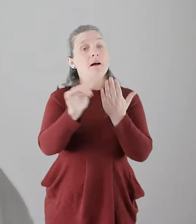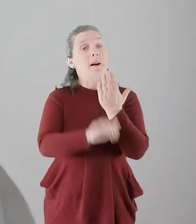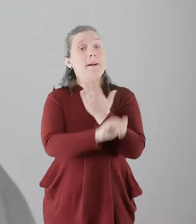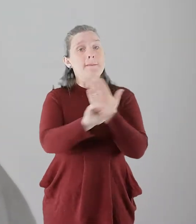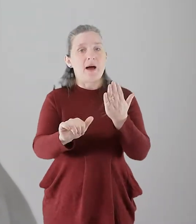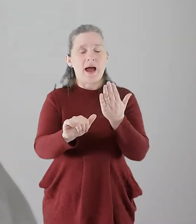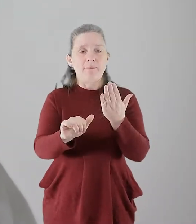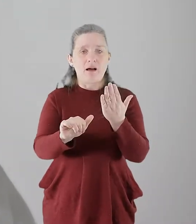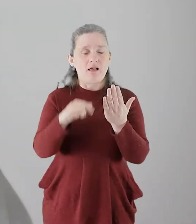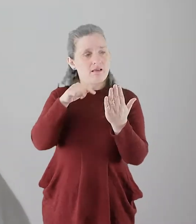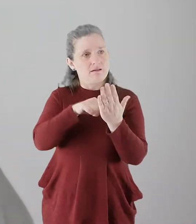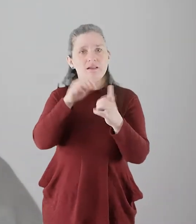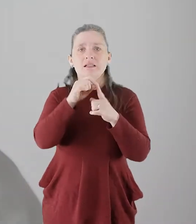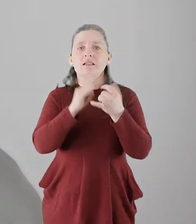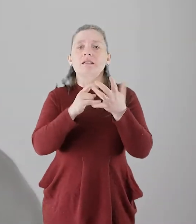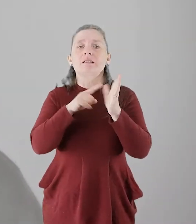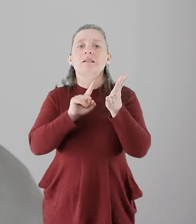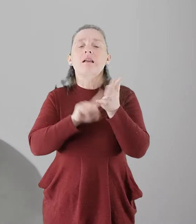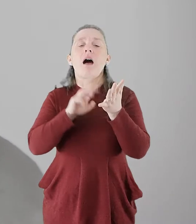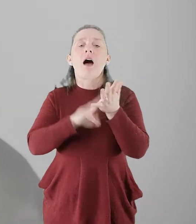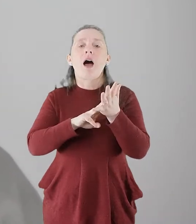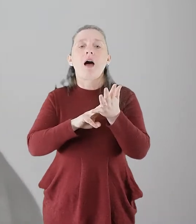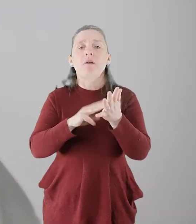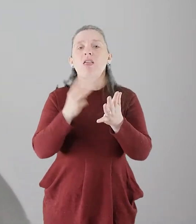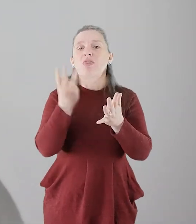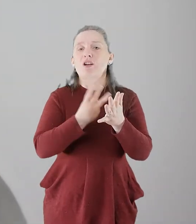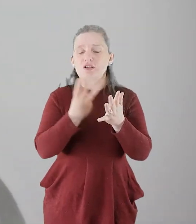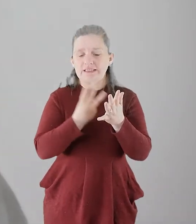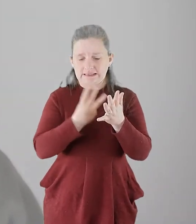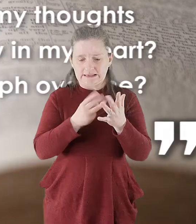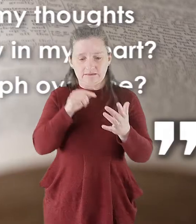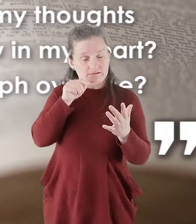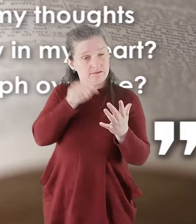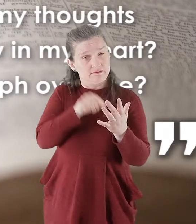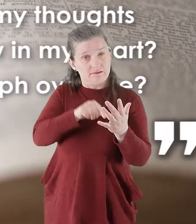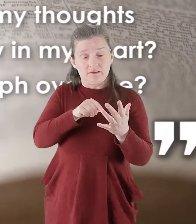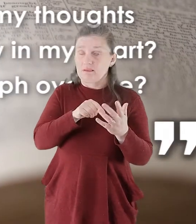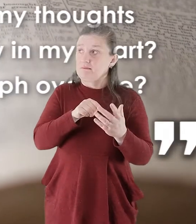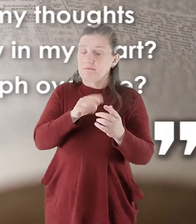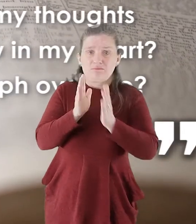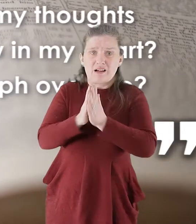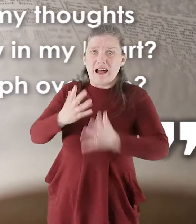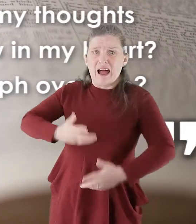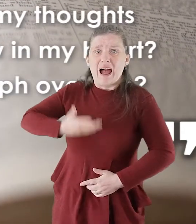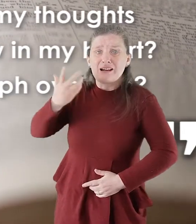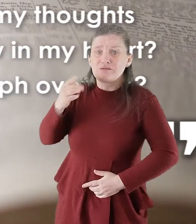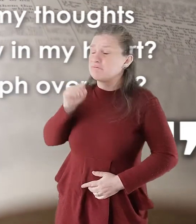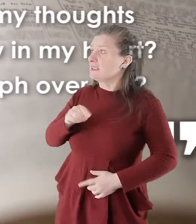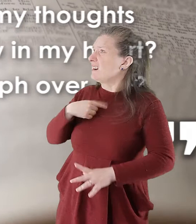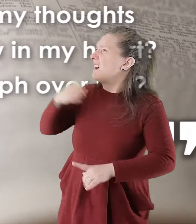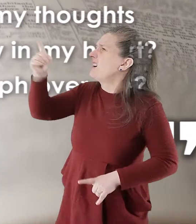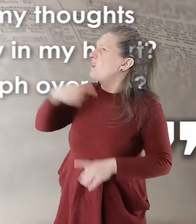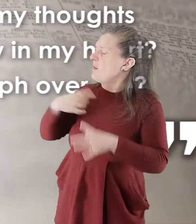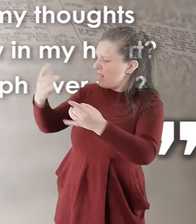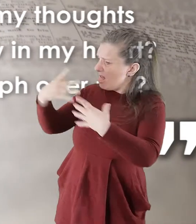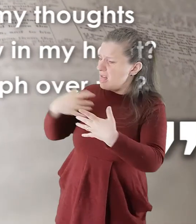across a chapter in the Bible. It's Psalm 13, and it's a guy called David, and they're really angry prayers. He's saying things like, God, why have you left